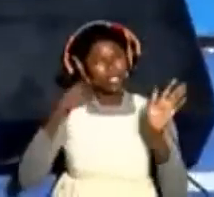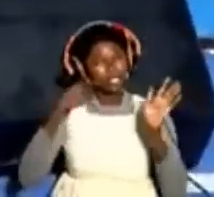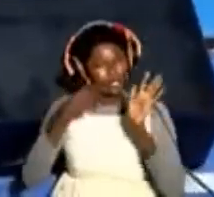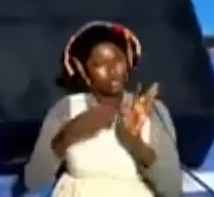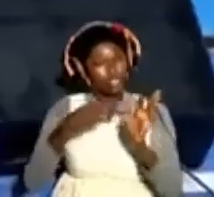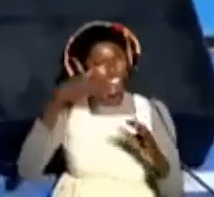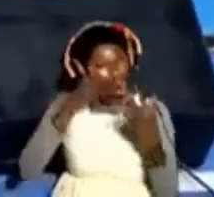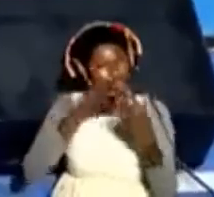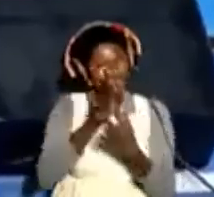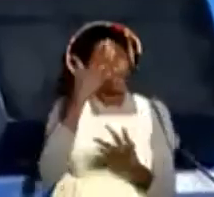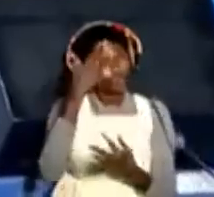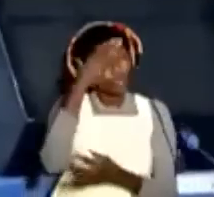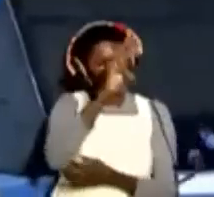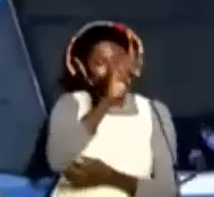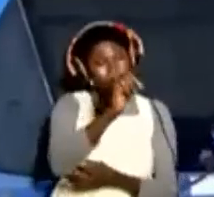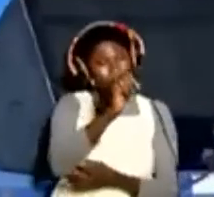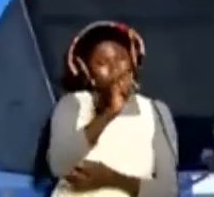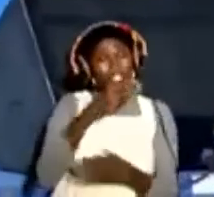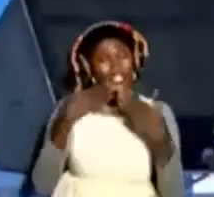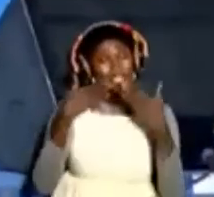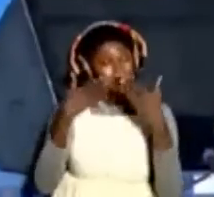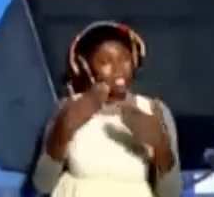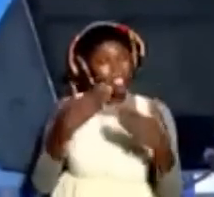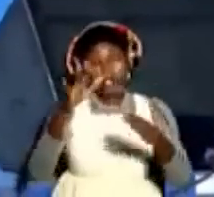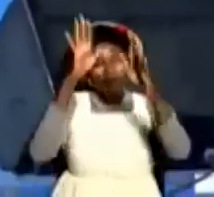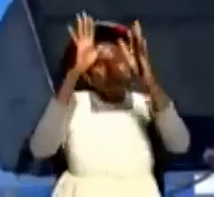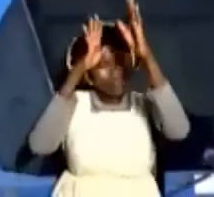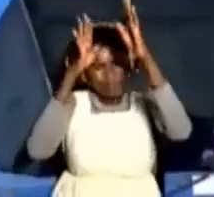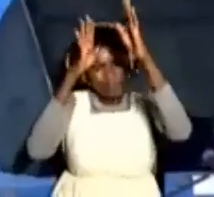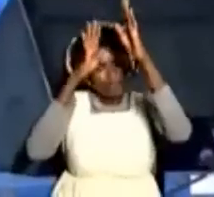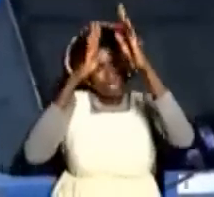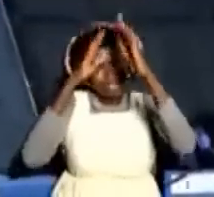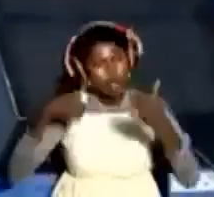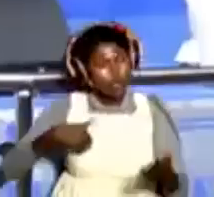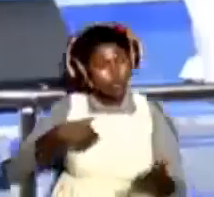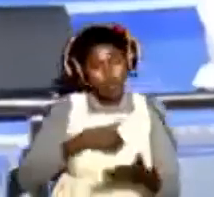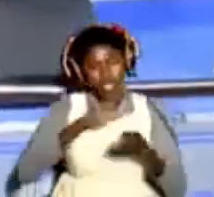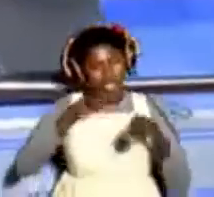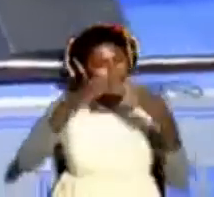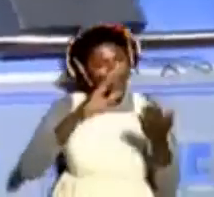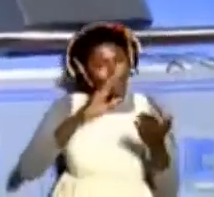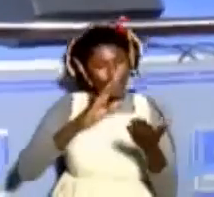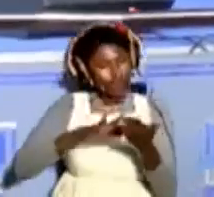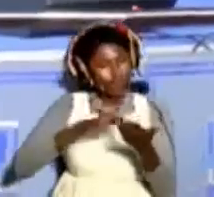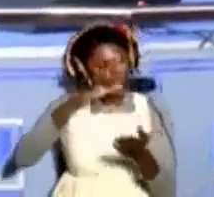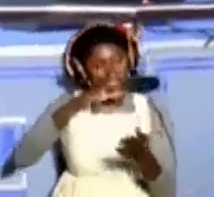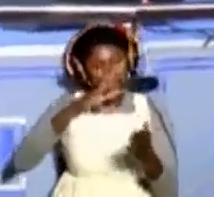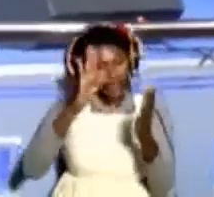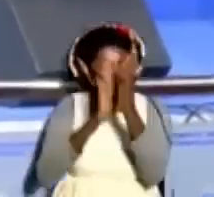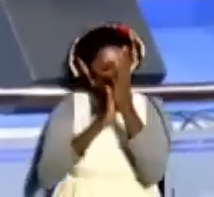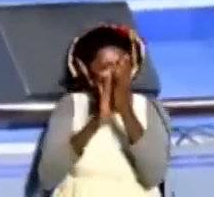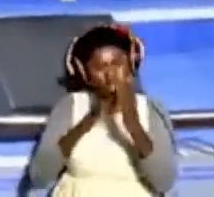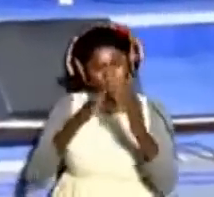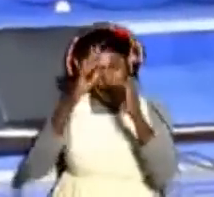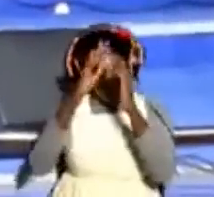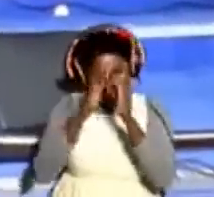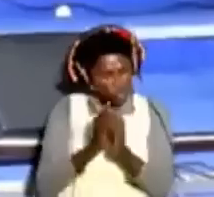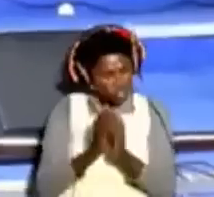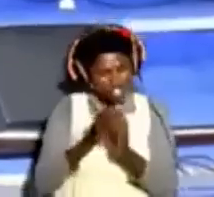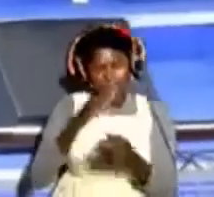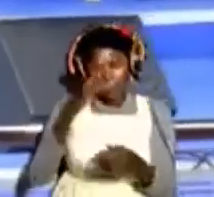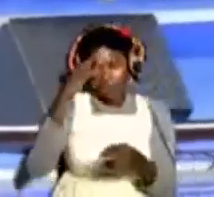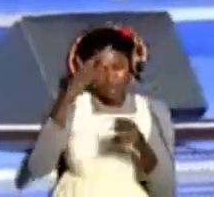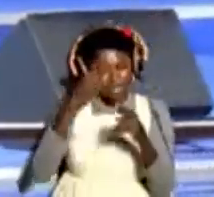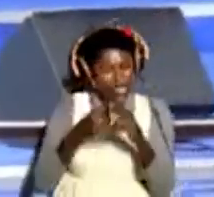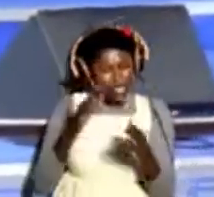glory through him. Thank you, Father. We give you glory. We give you praise. We worship and adore